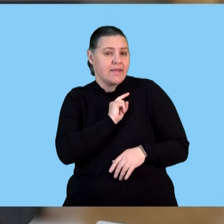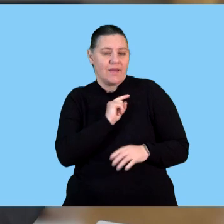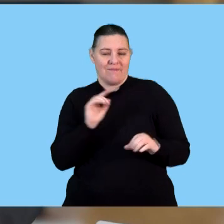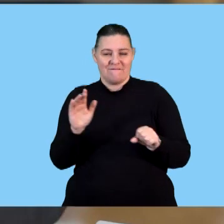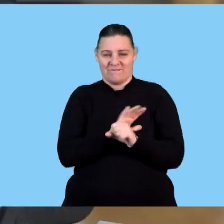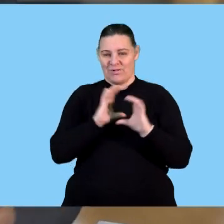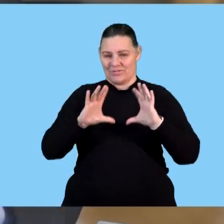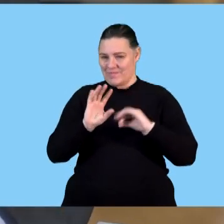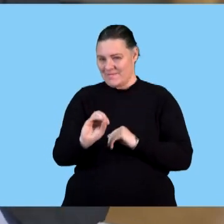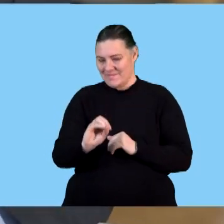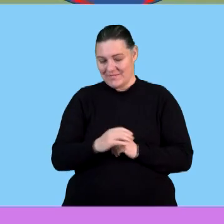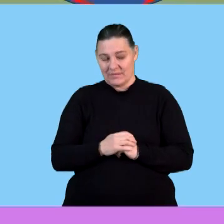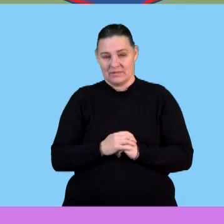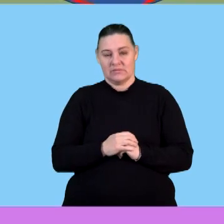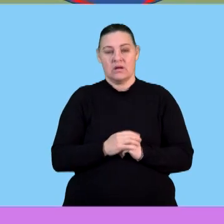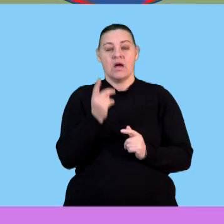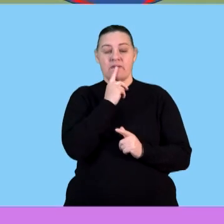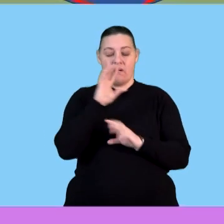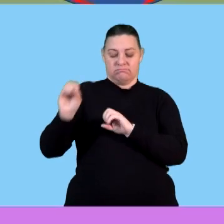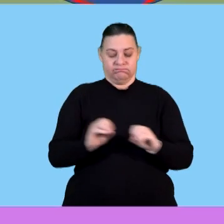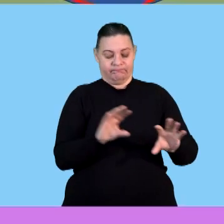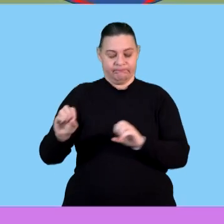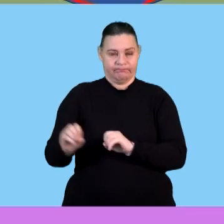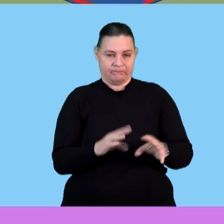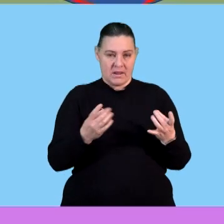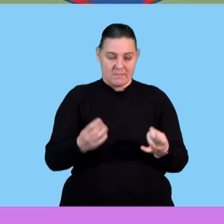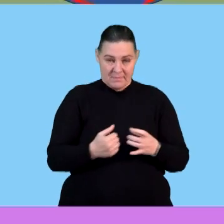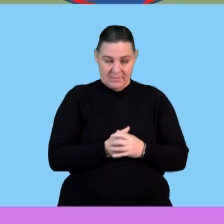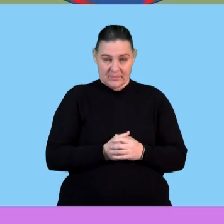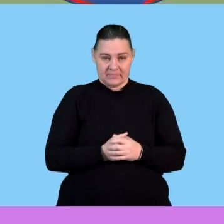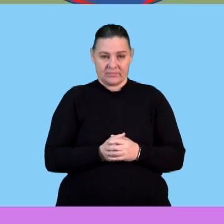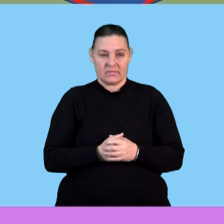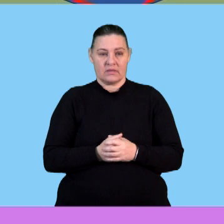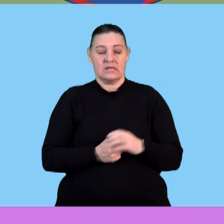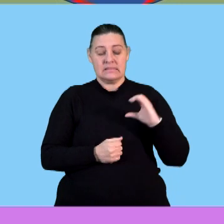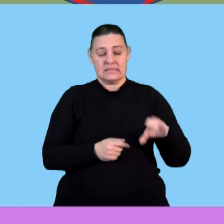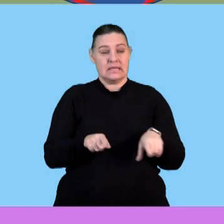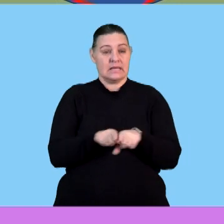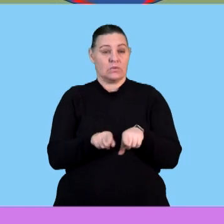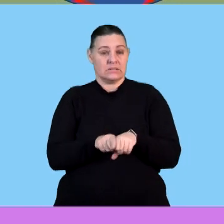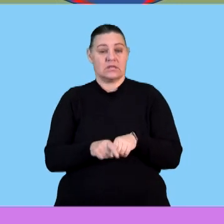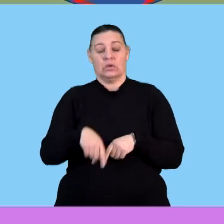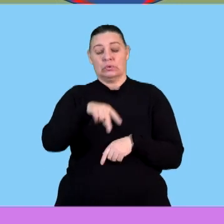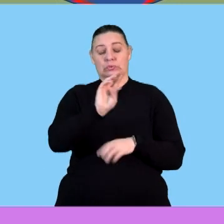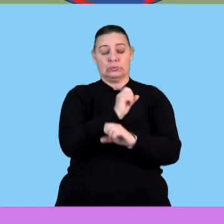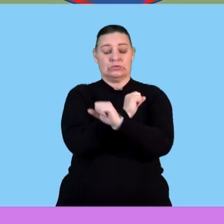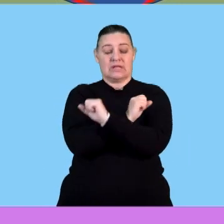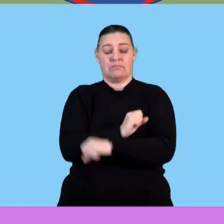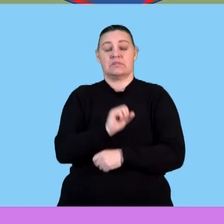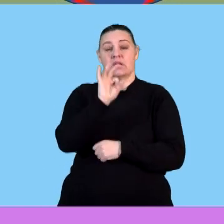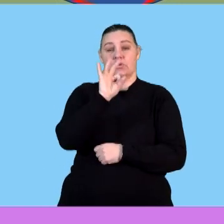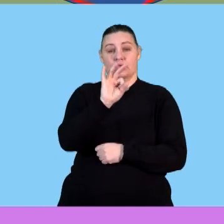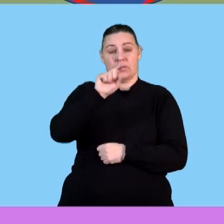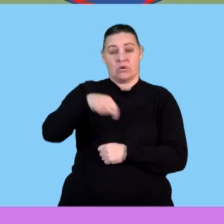circle. So just substitute directly into this. We get 2